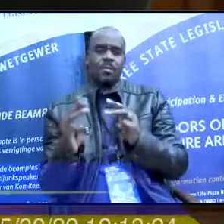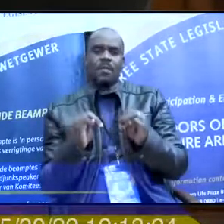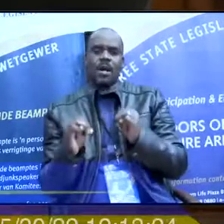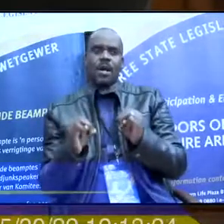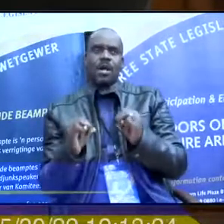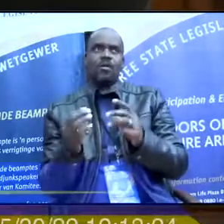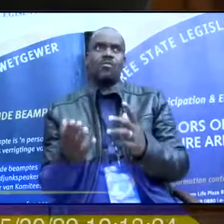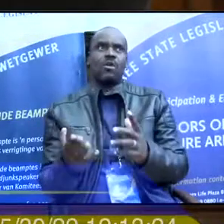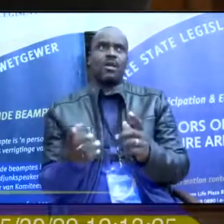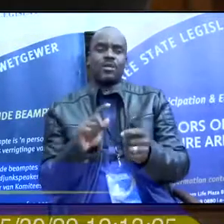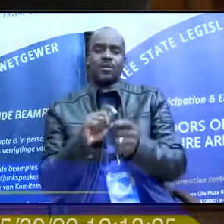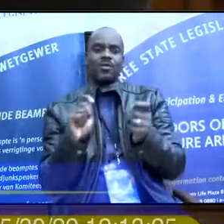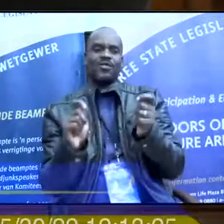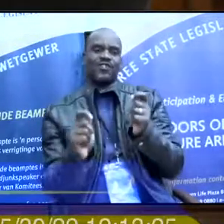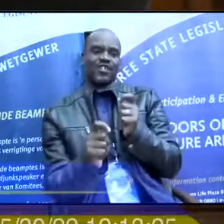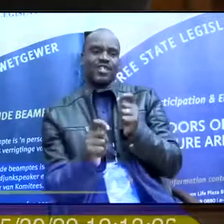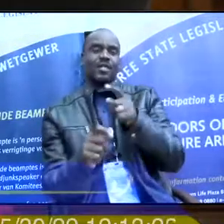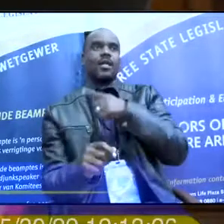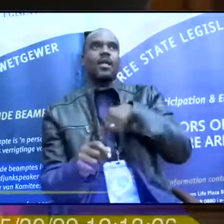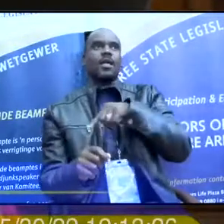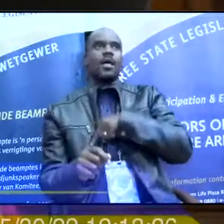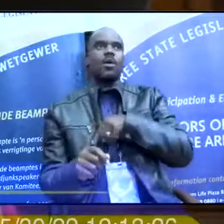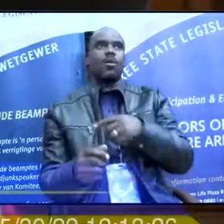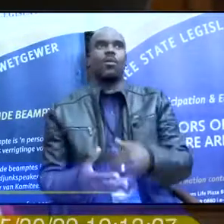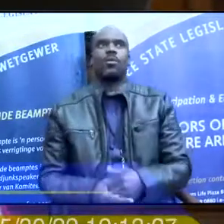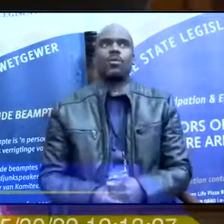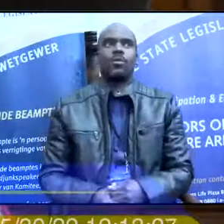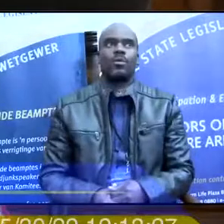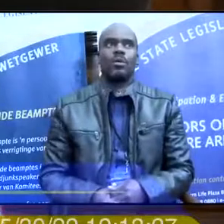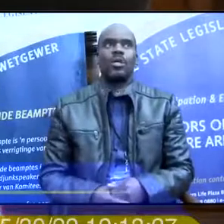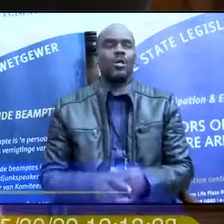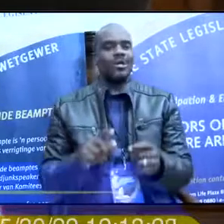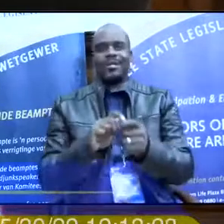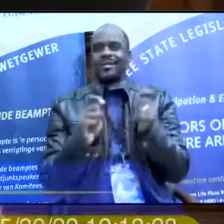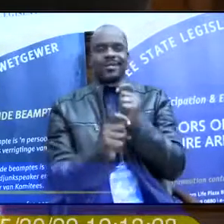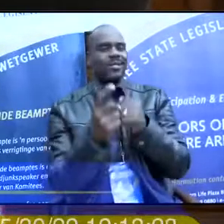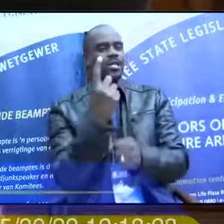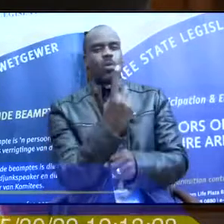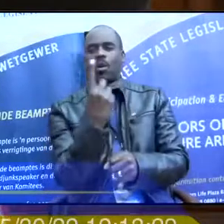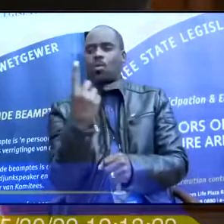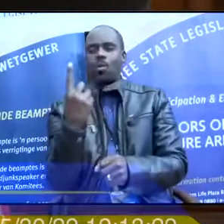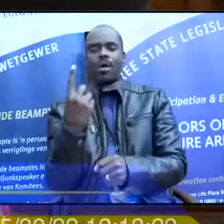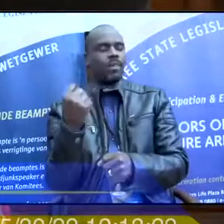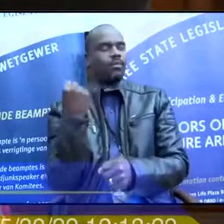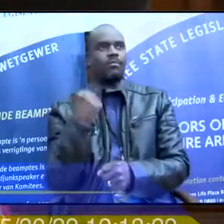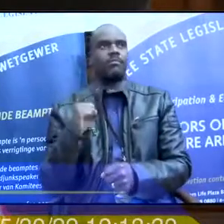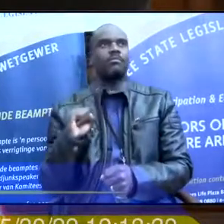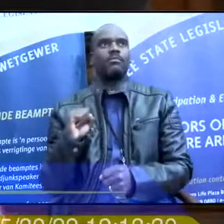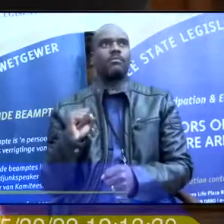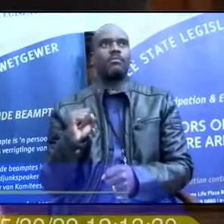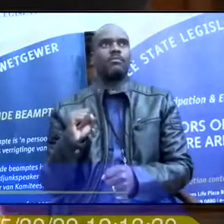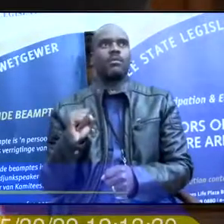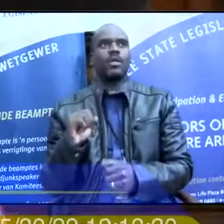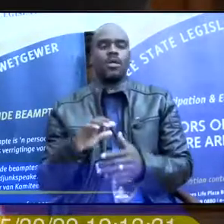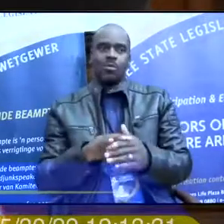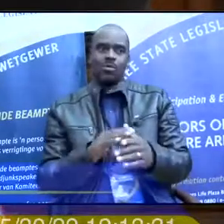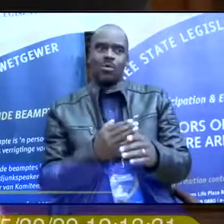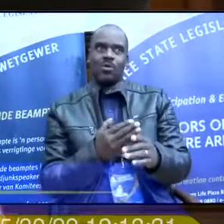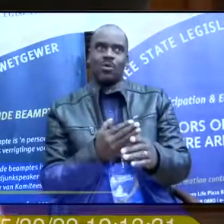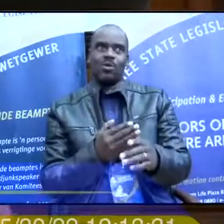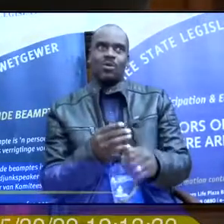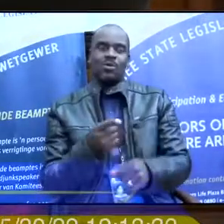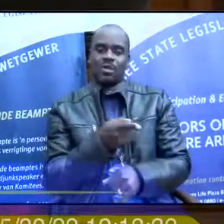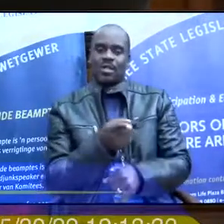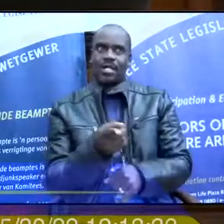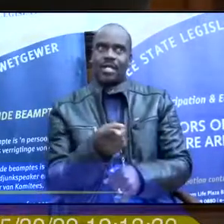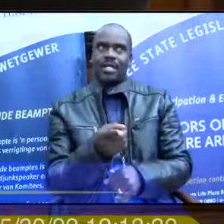it changes people's lives it shouldn't change individual lives because what has been happening previously is